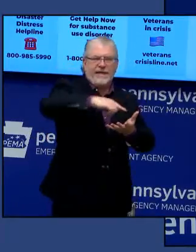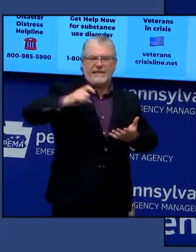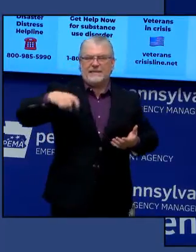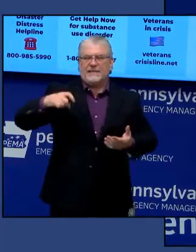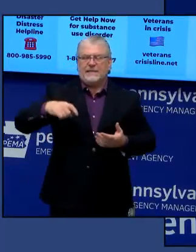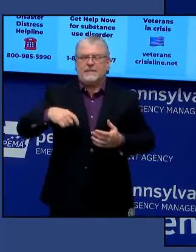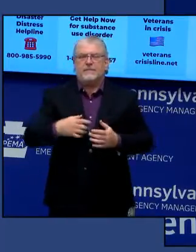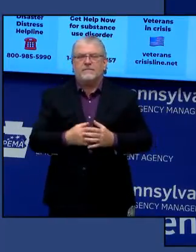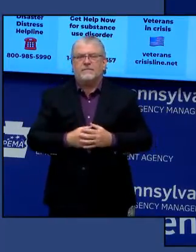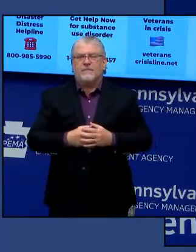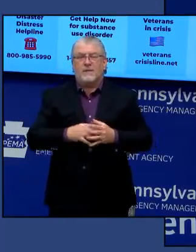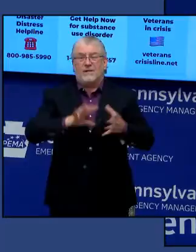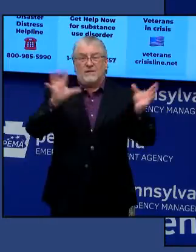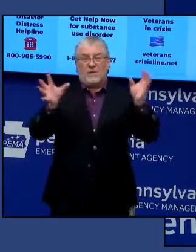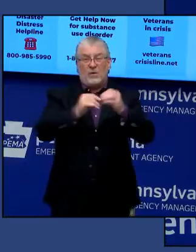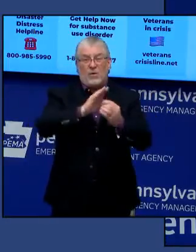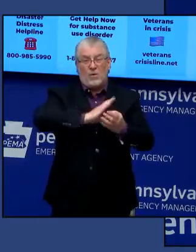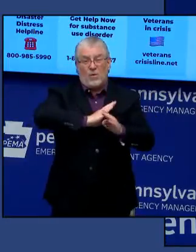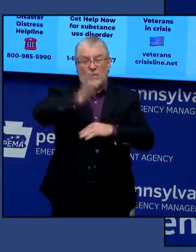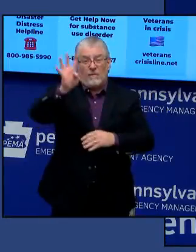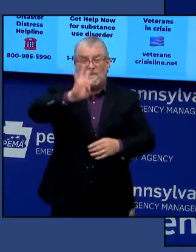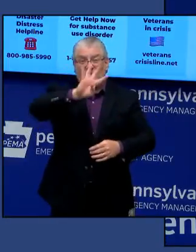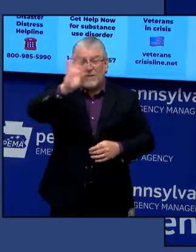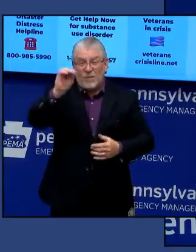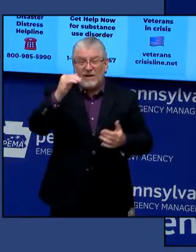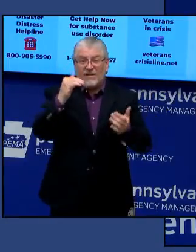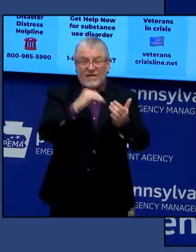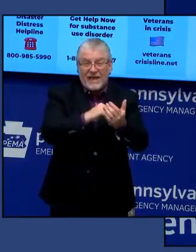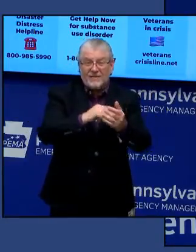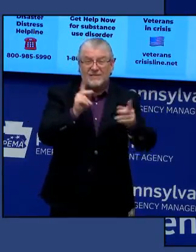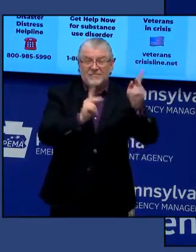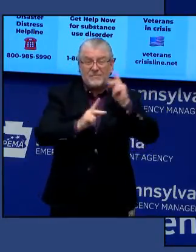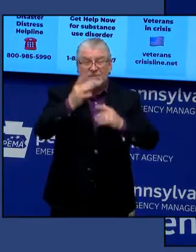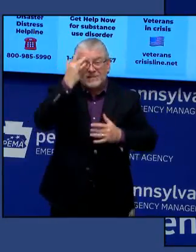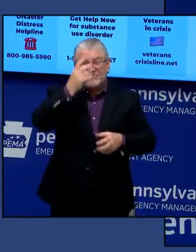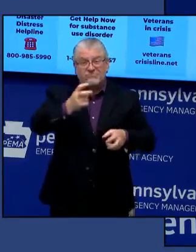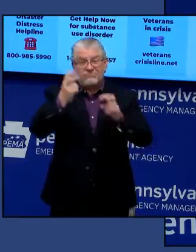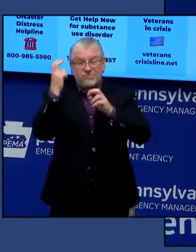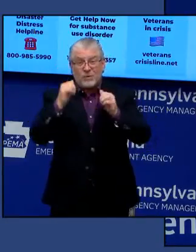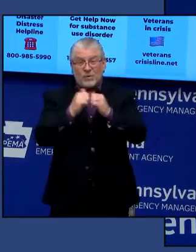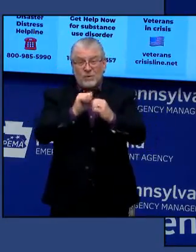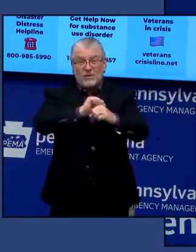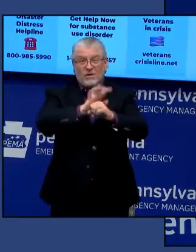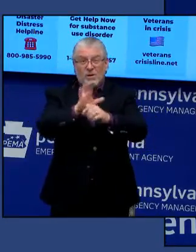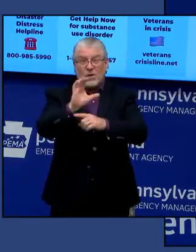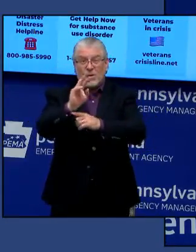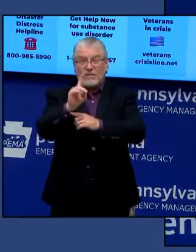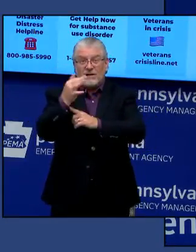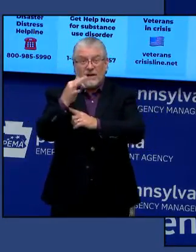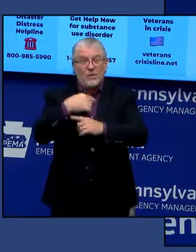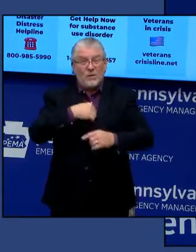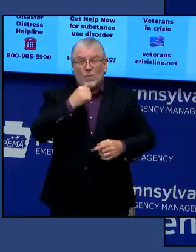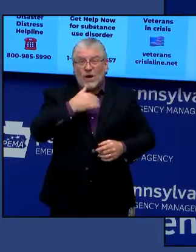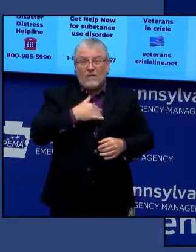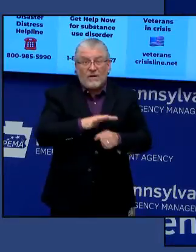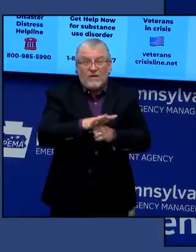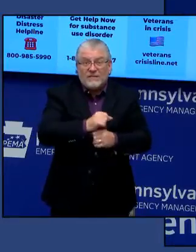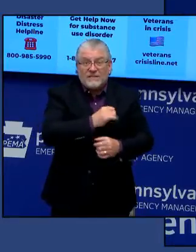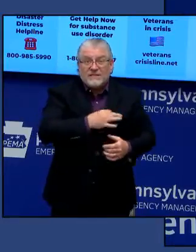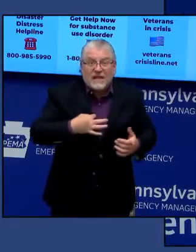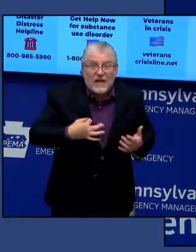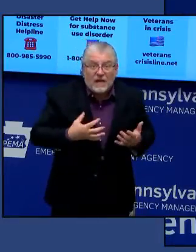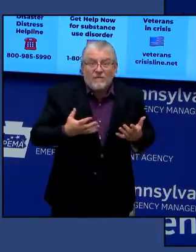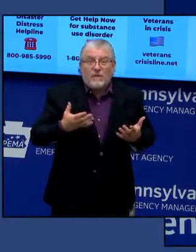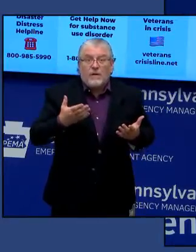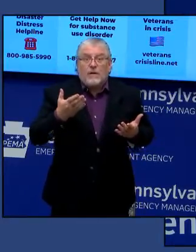of COVID-19. We do not have the personnel, and be honest with you, we will not have the personnel to call all of them to see when they recovered. What we're going to